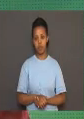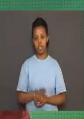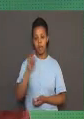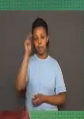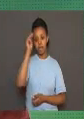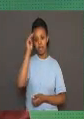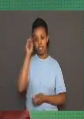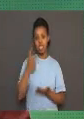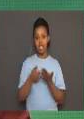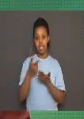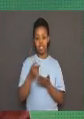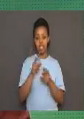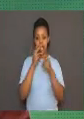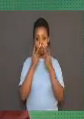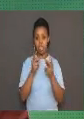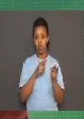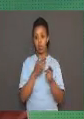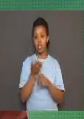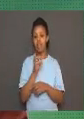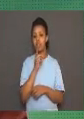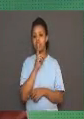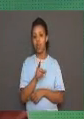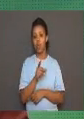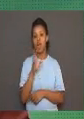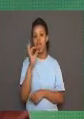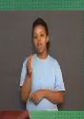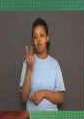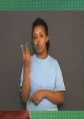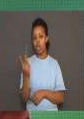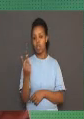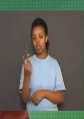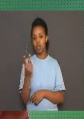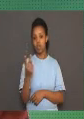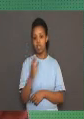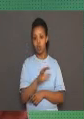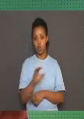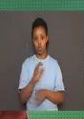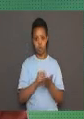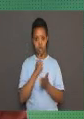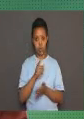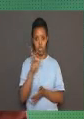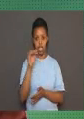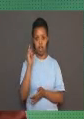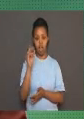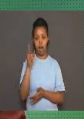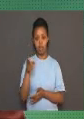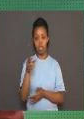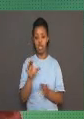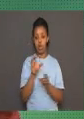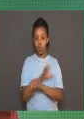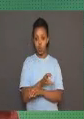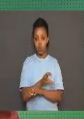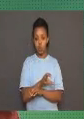Mendel observed that the F2 offspring of his dihybrid cross had